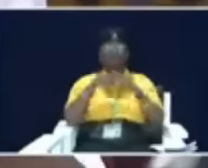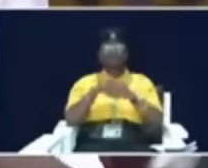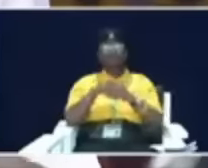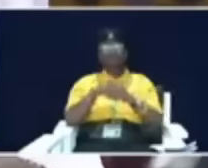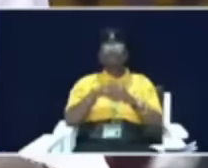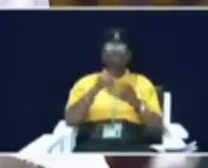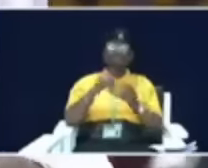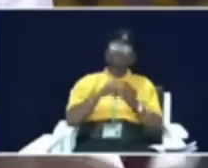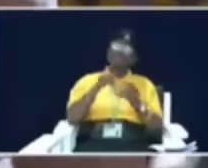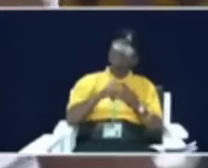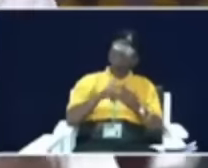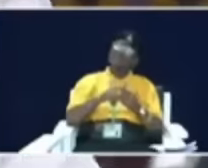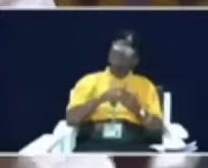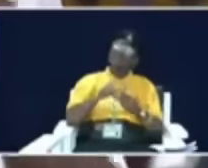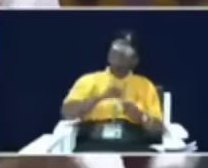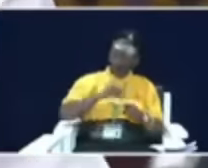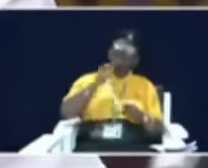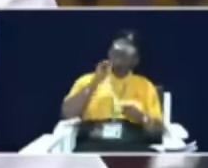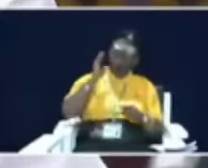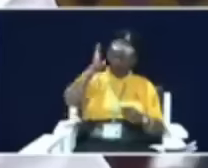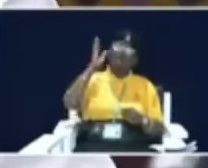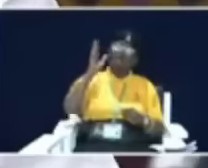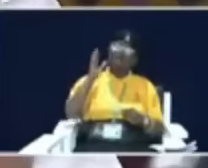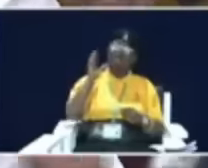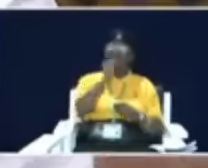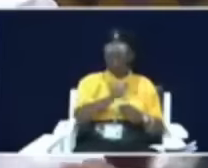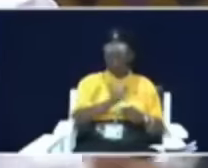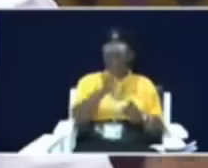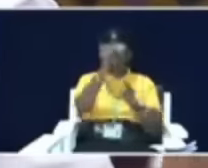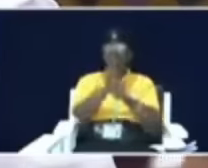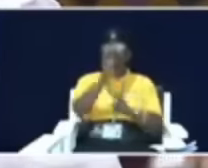And then I will take one more example